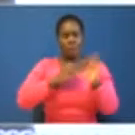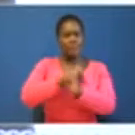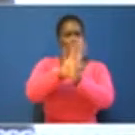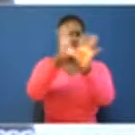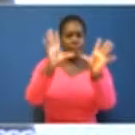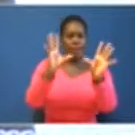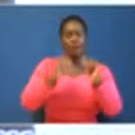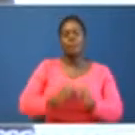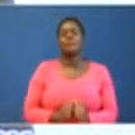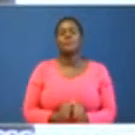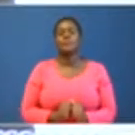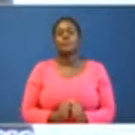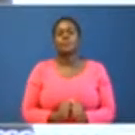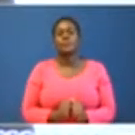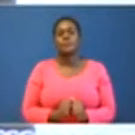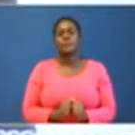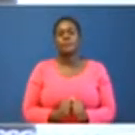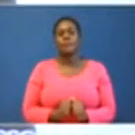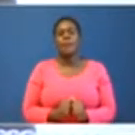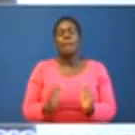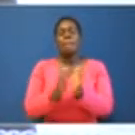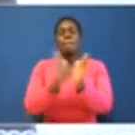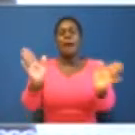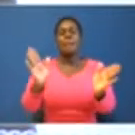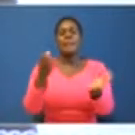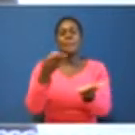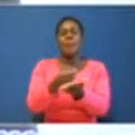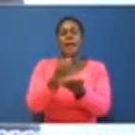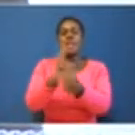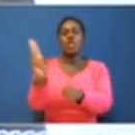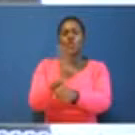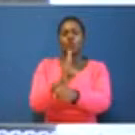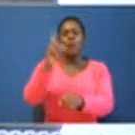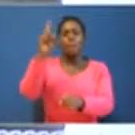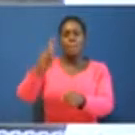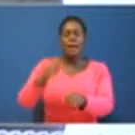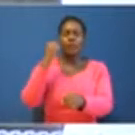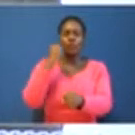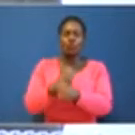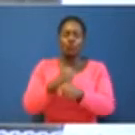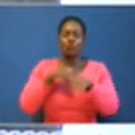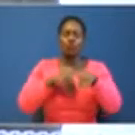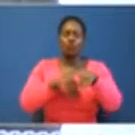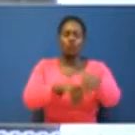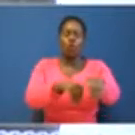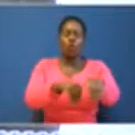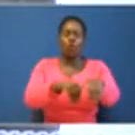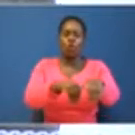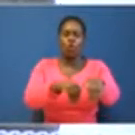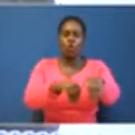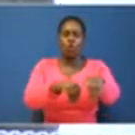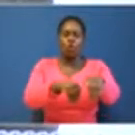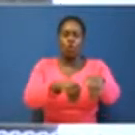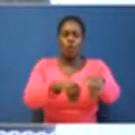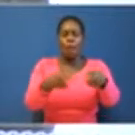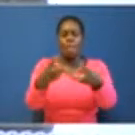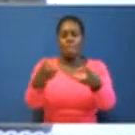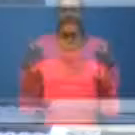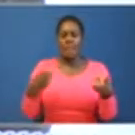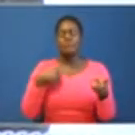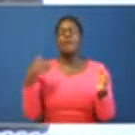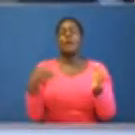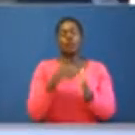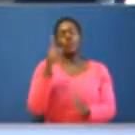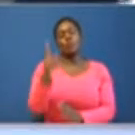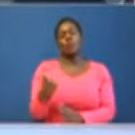that um expenditure public expenditure must be done according to the plan it's only on a panel like this when i can interrupt a